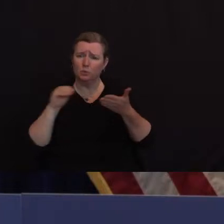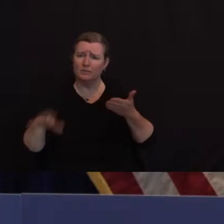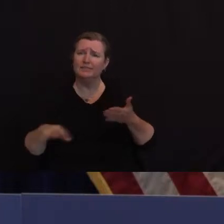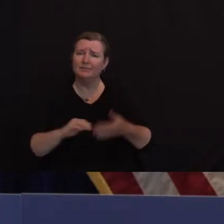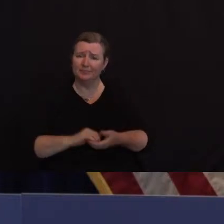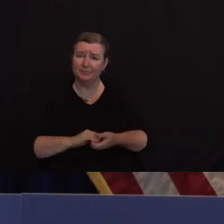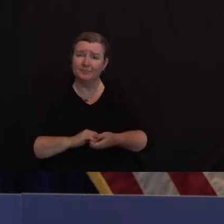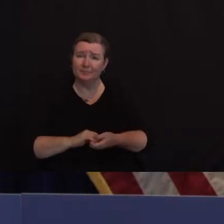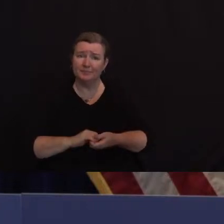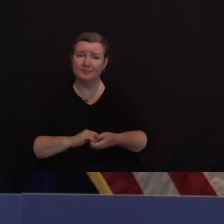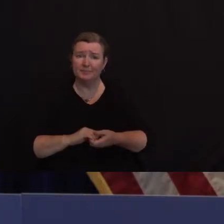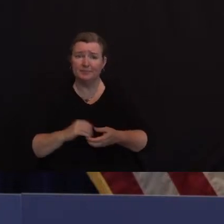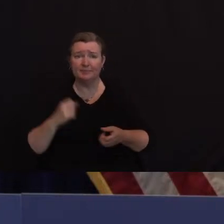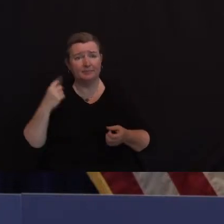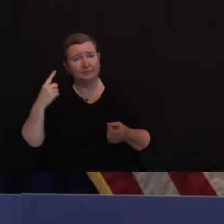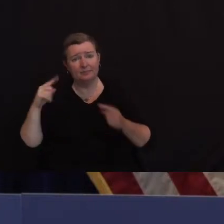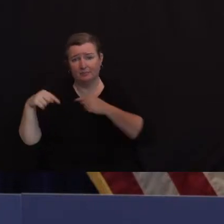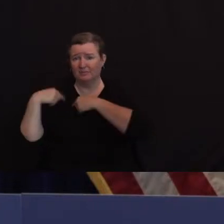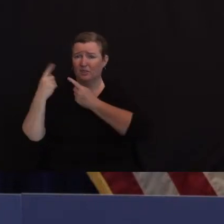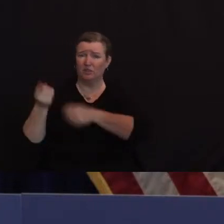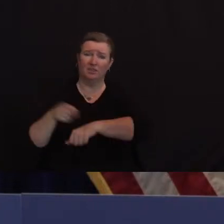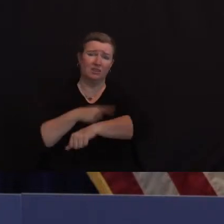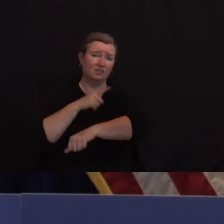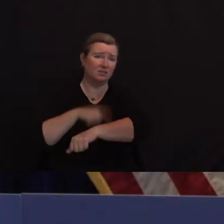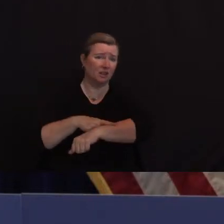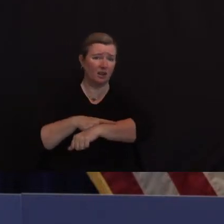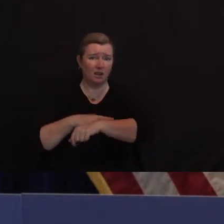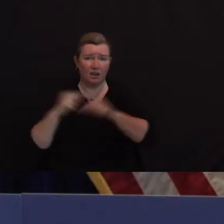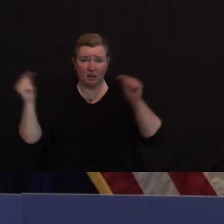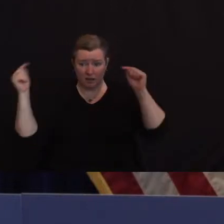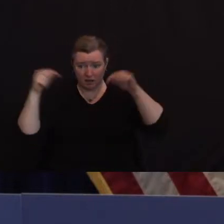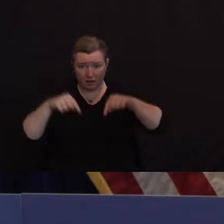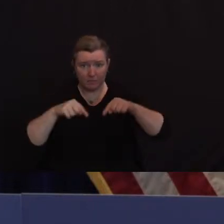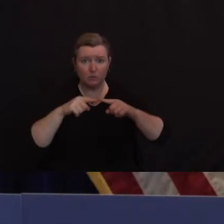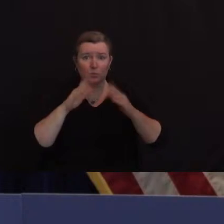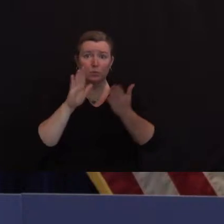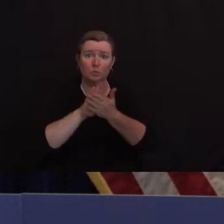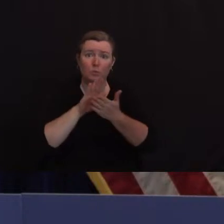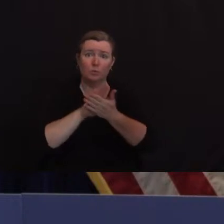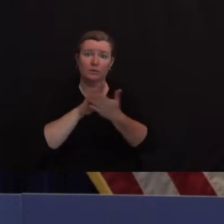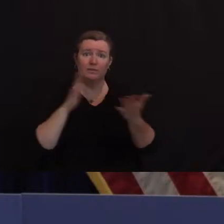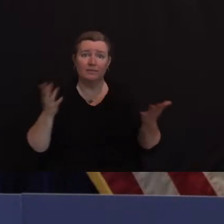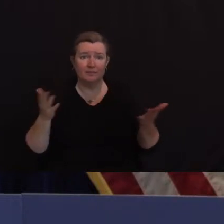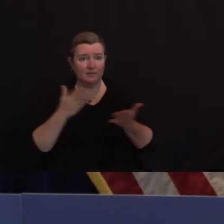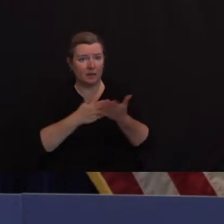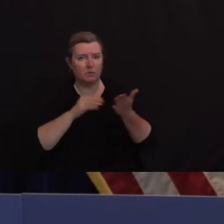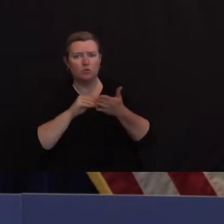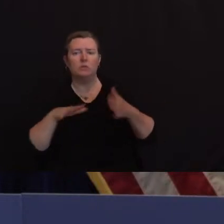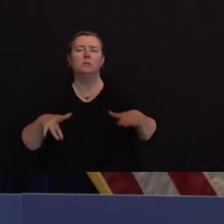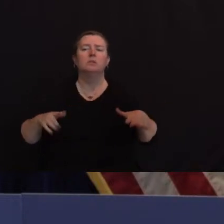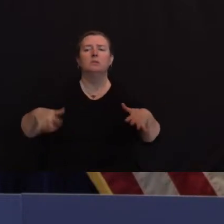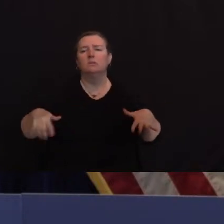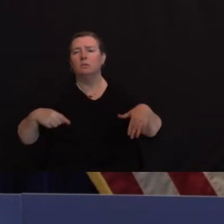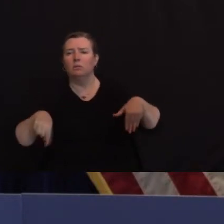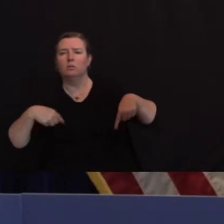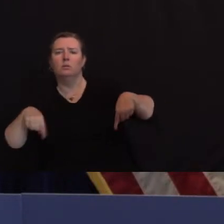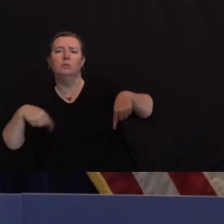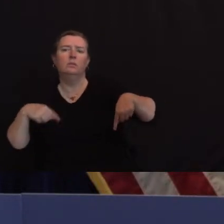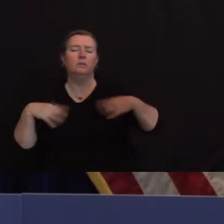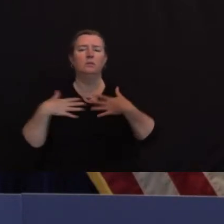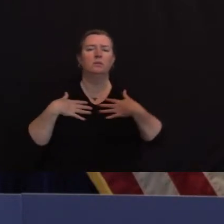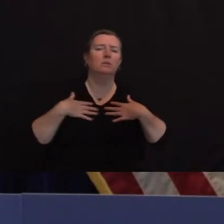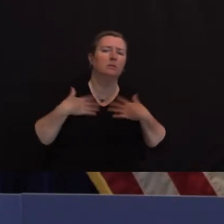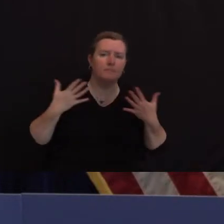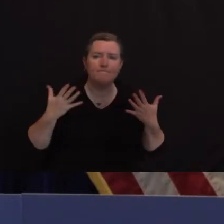year, some students may feel stressed or anxious. Parents should encourage their children to speak up if they are feeling overly